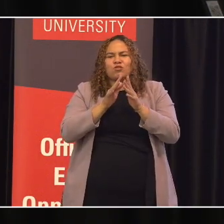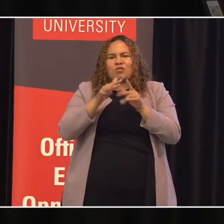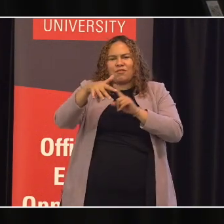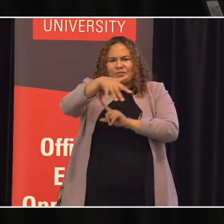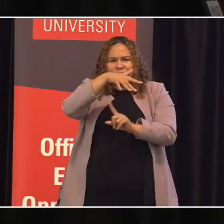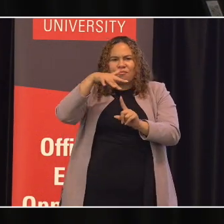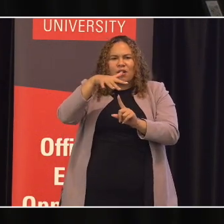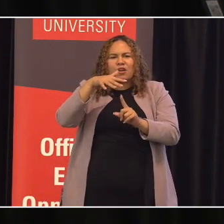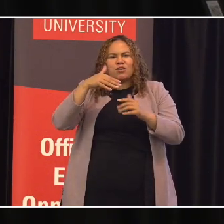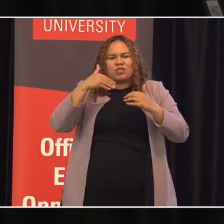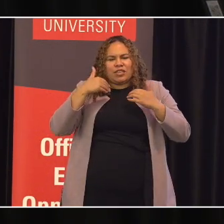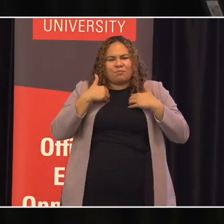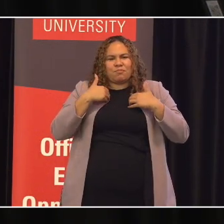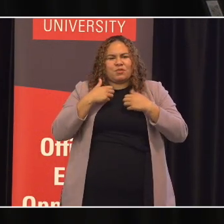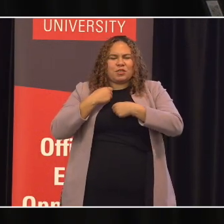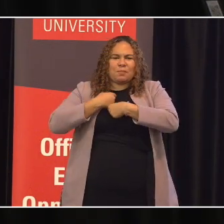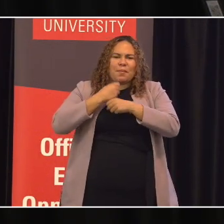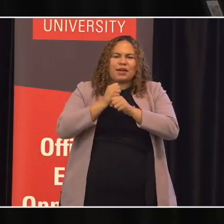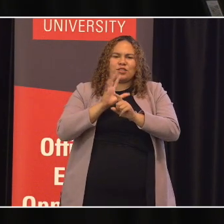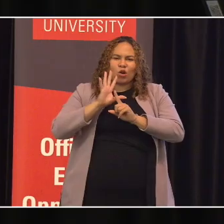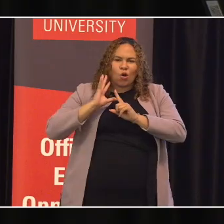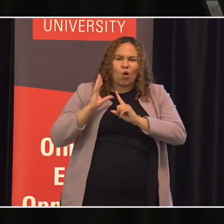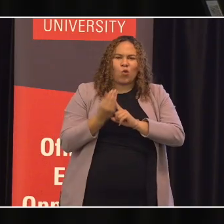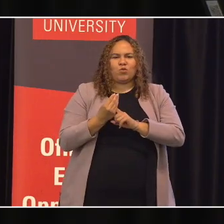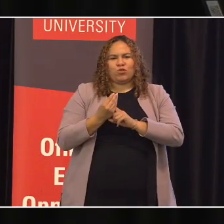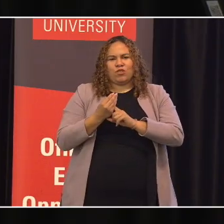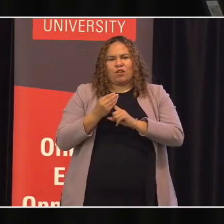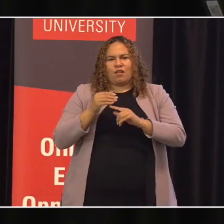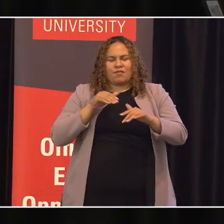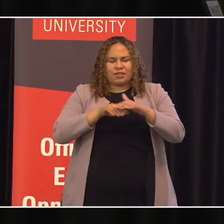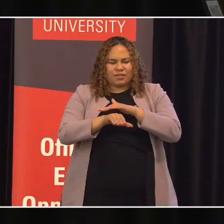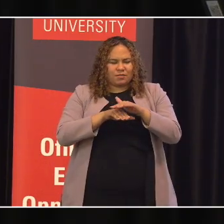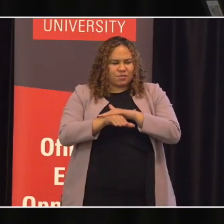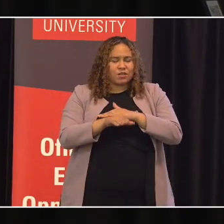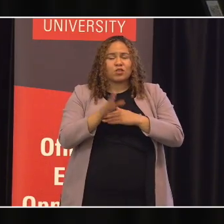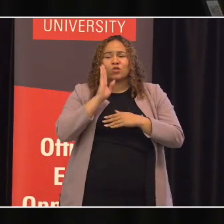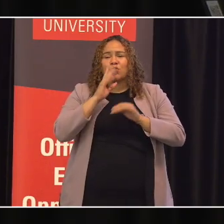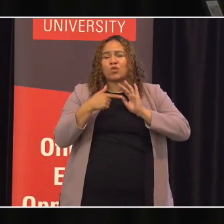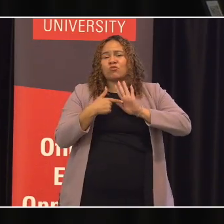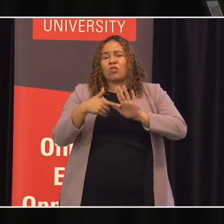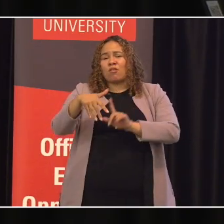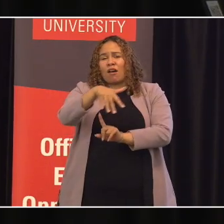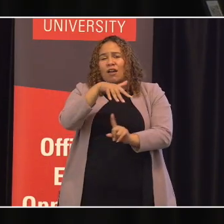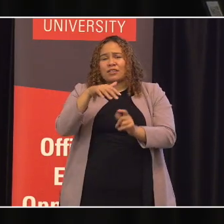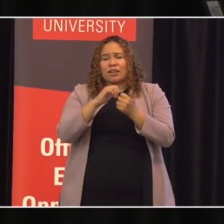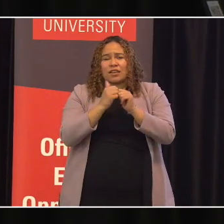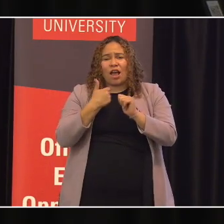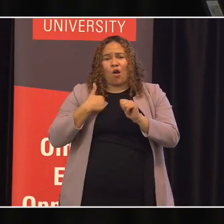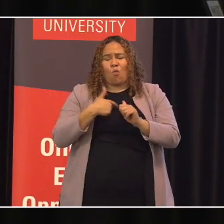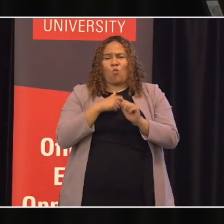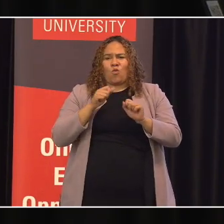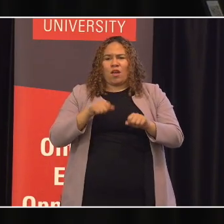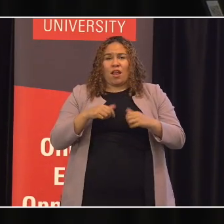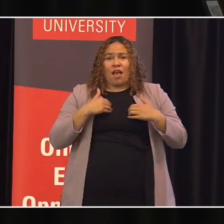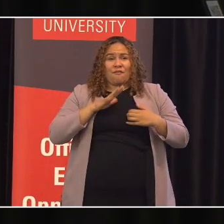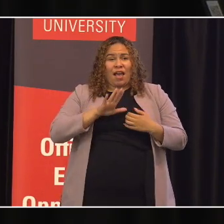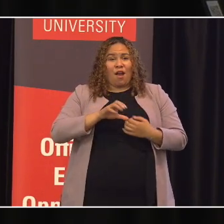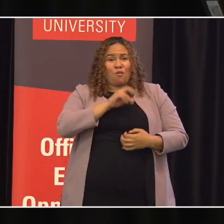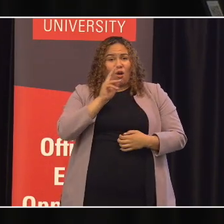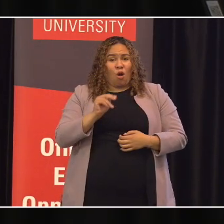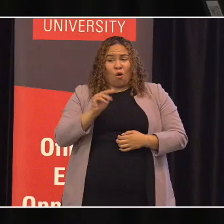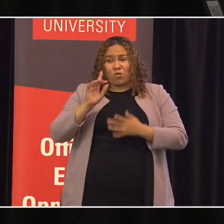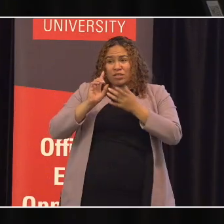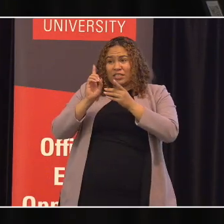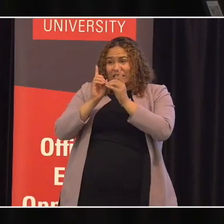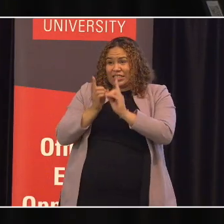of accessibility. Rebecca will be sharing with us some context for how each of us can bring our own digital materials up to the new